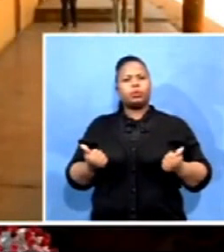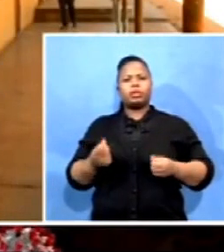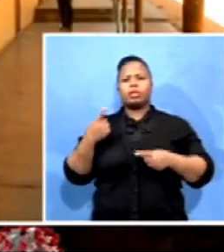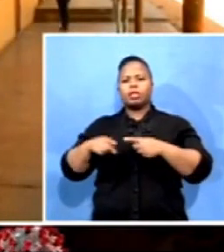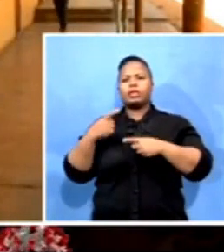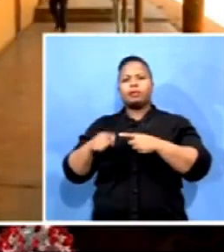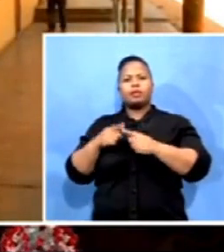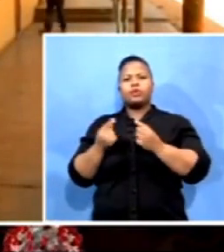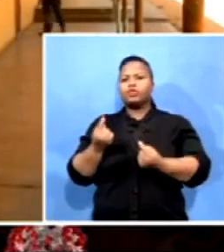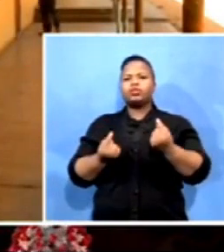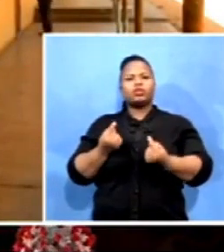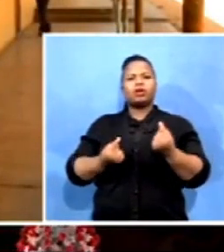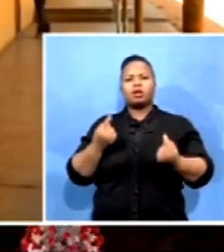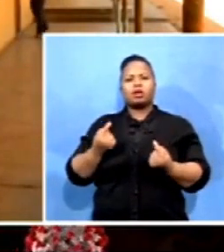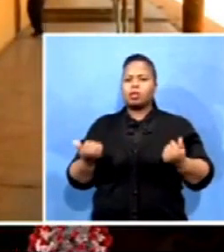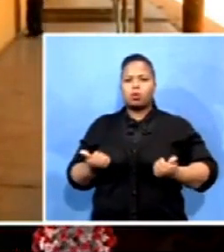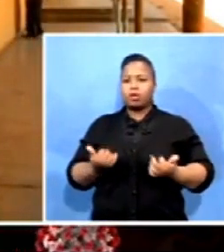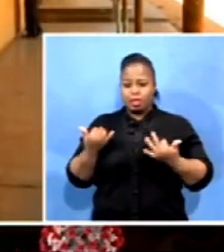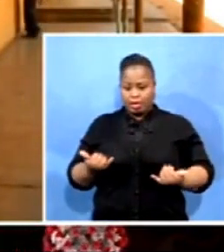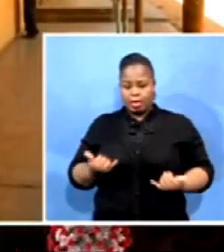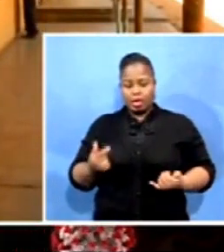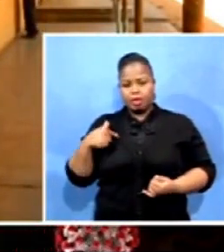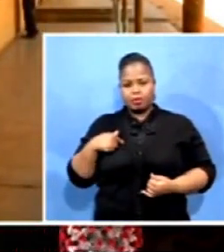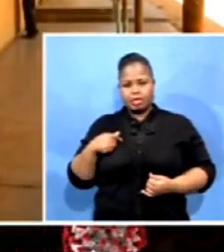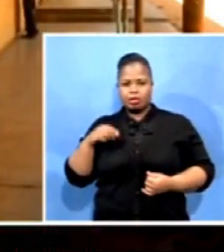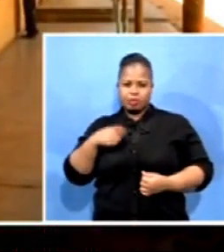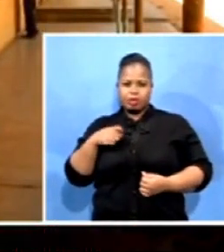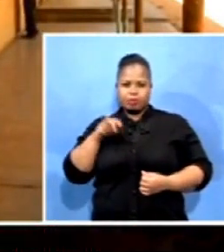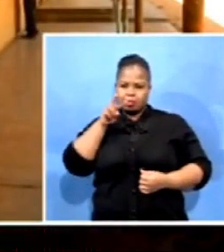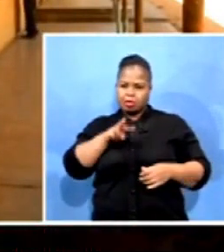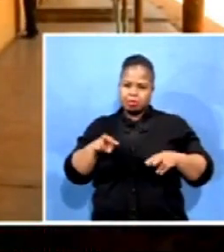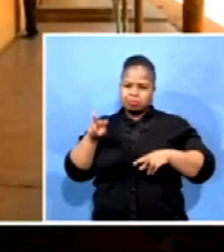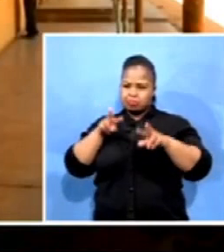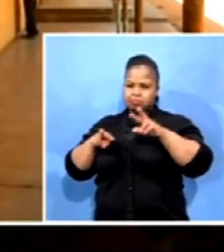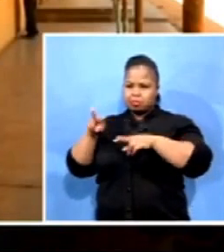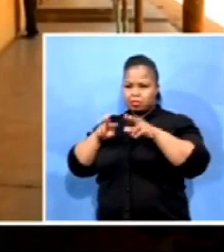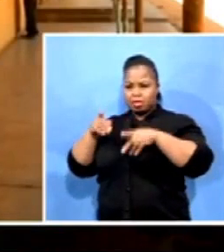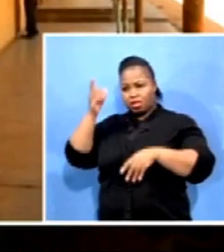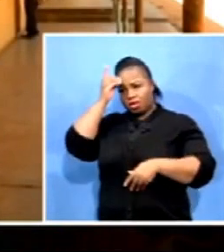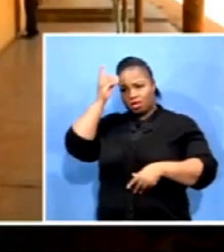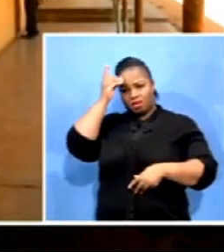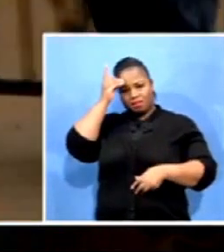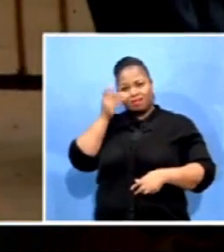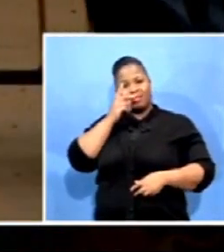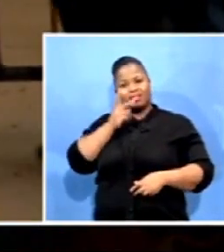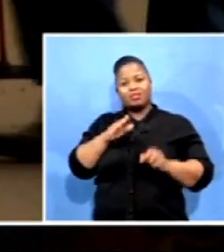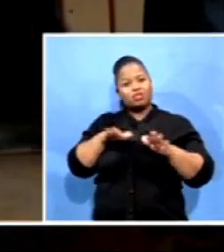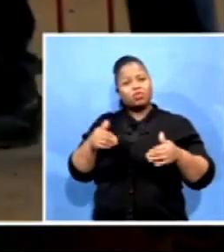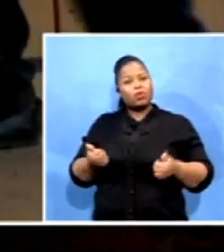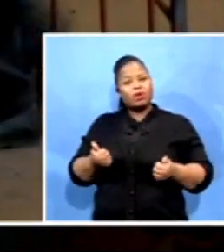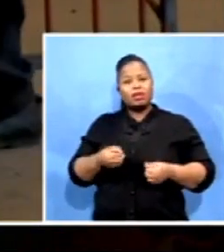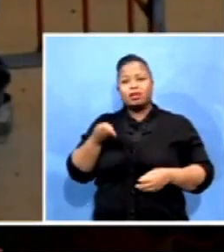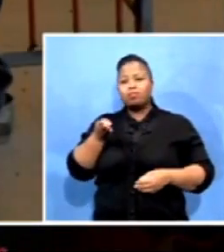And I personally observed them as I'm working around in and around eThekwini township and all of that. These kids are on the streets. They are playing in an